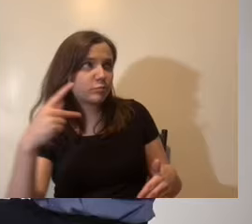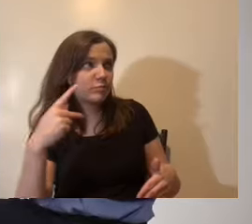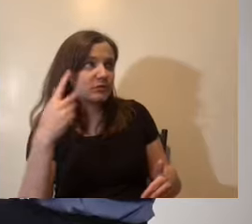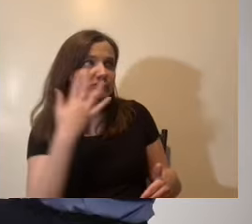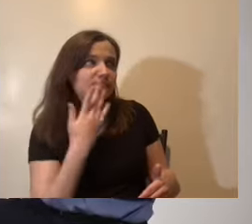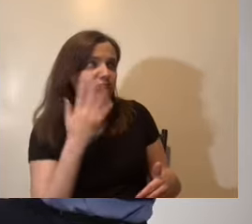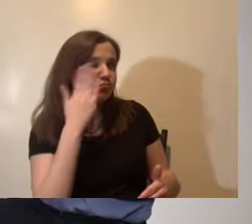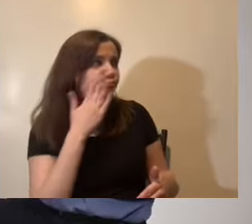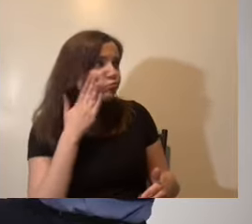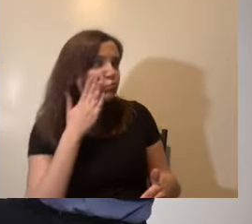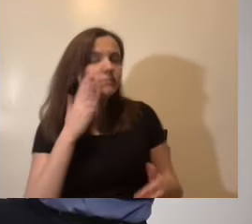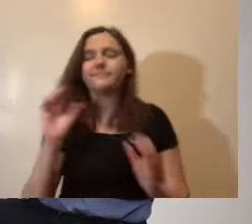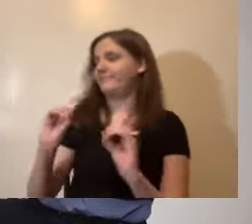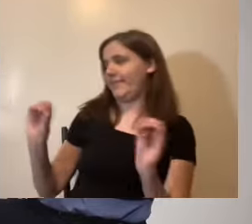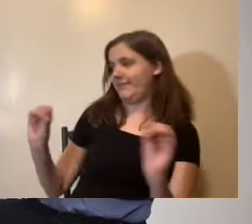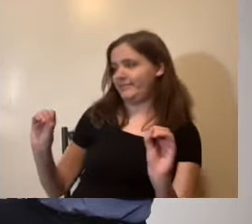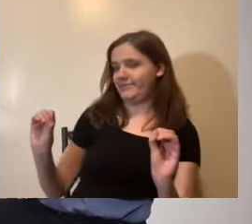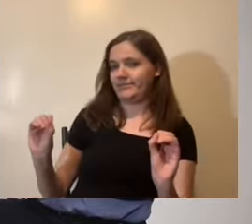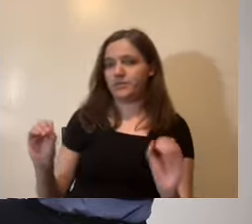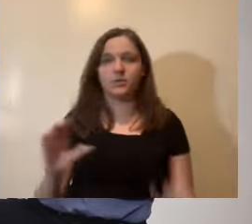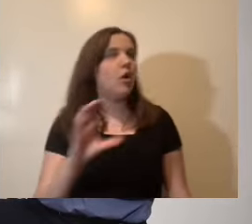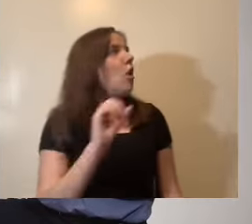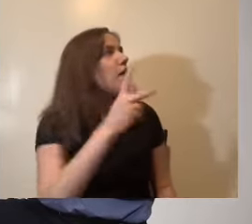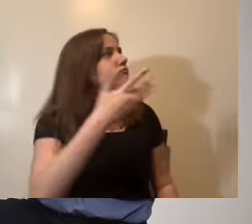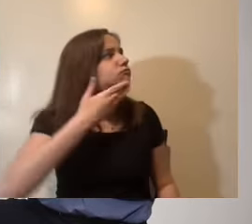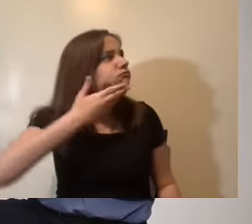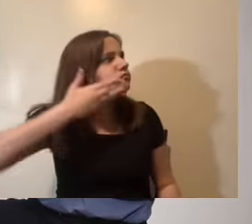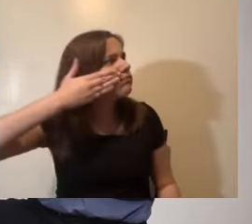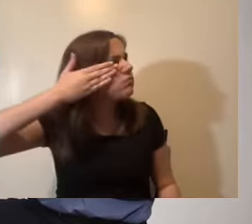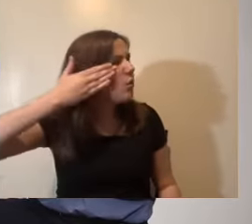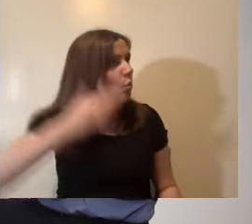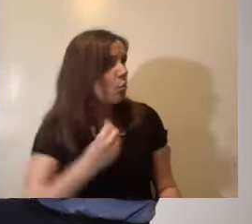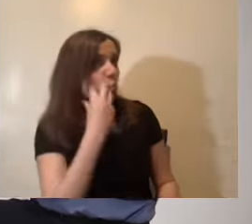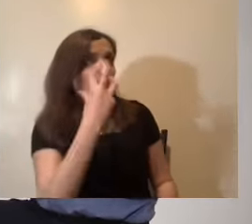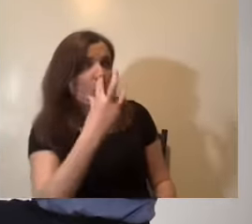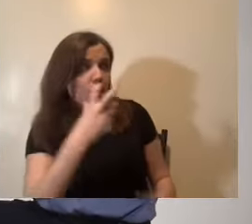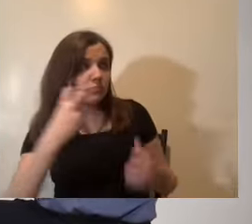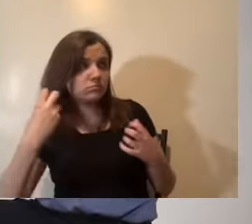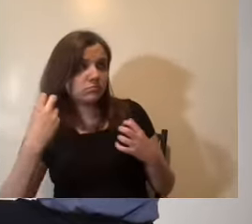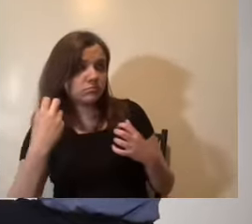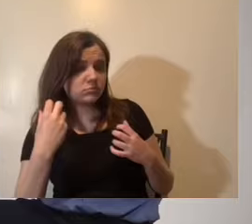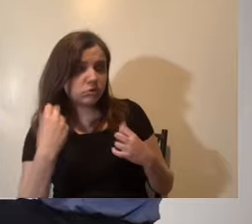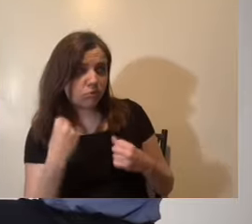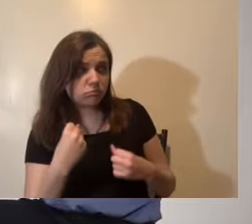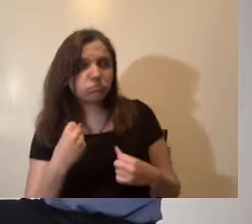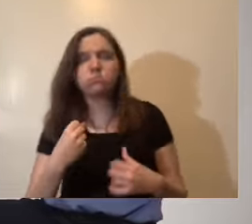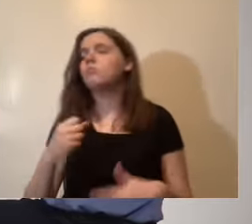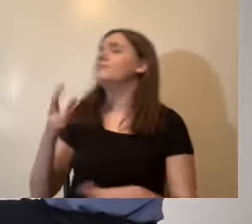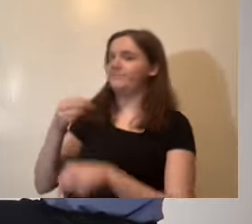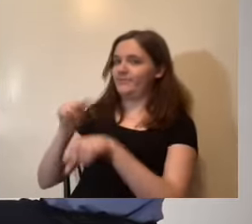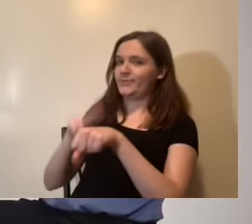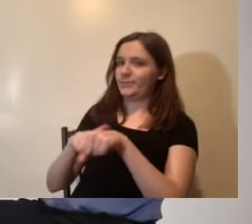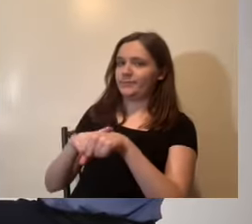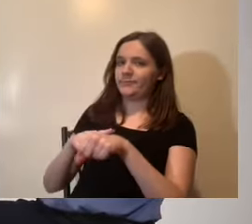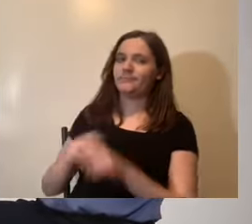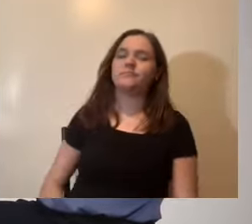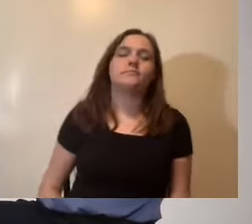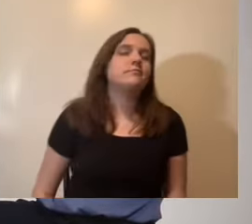And as I feel it, does she feel warm? Does she feel cold? Normal temperature. Okay. And do I notice, is her